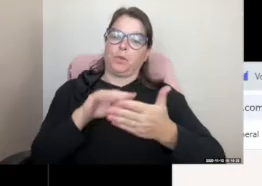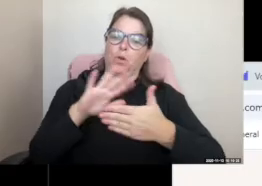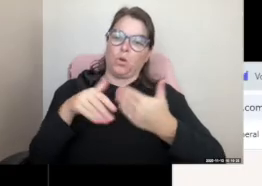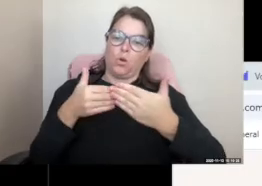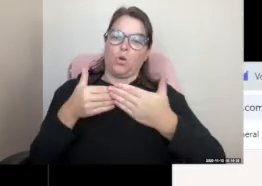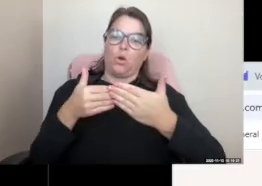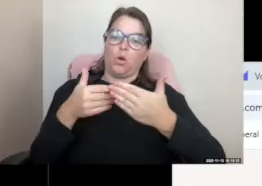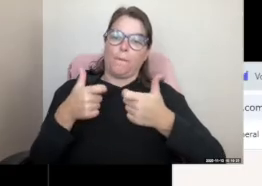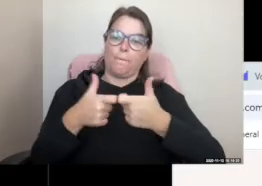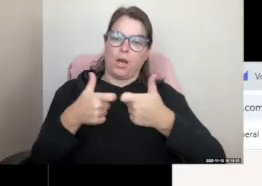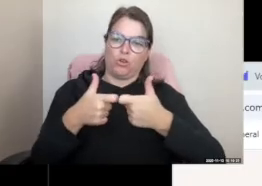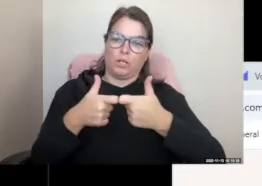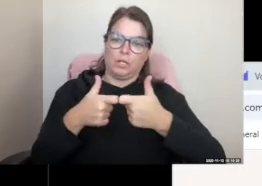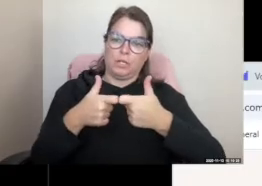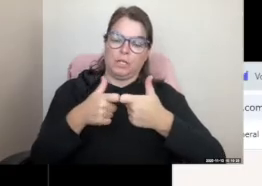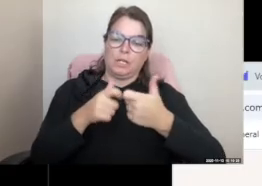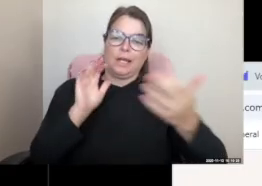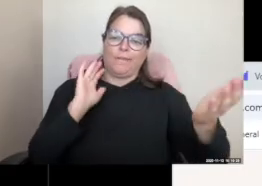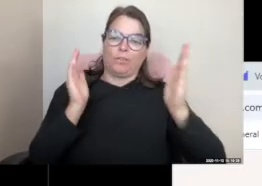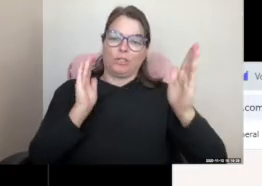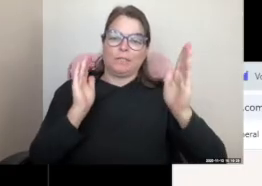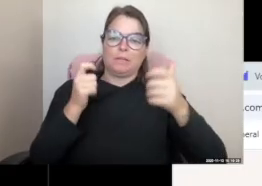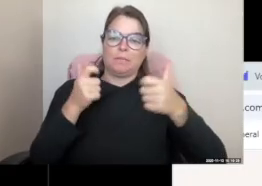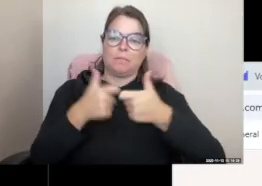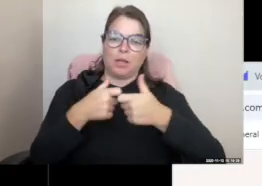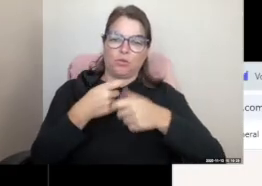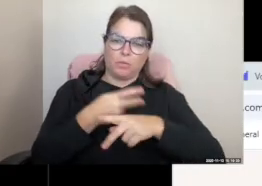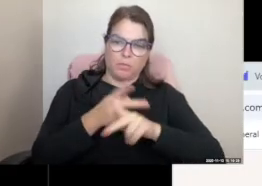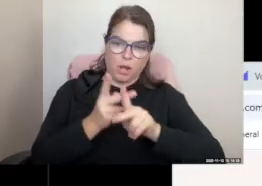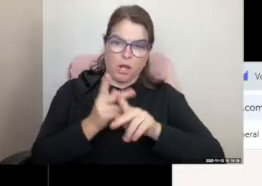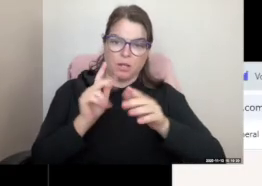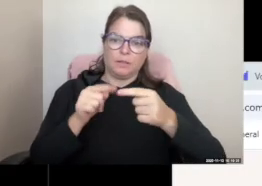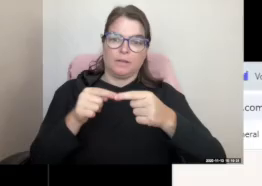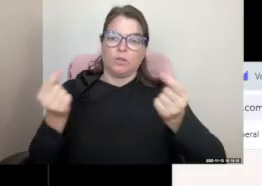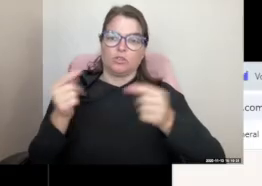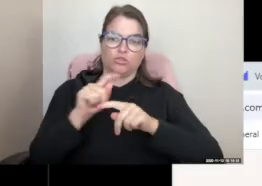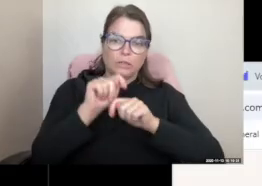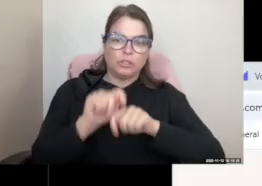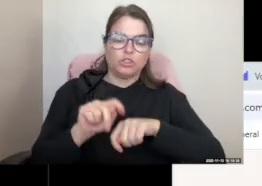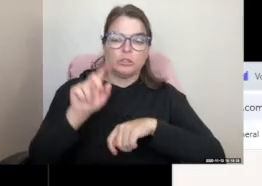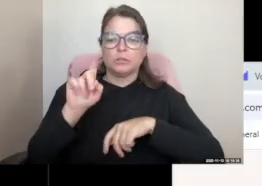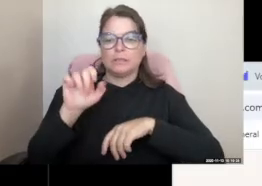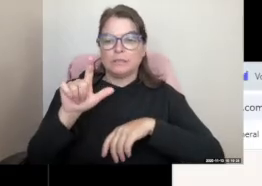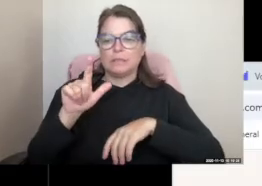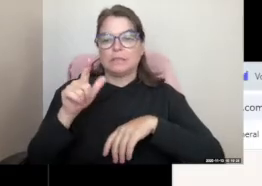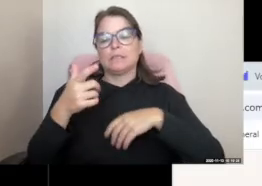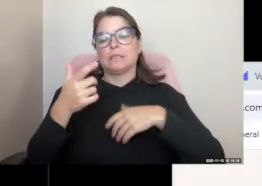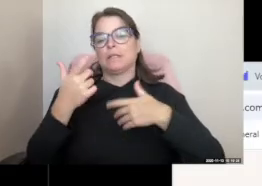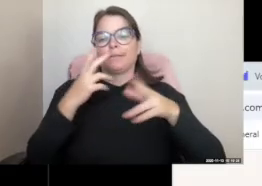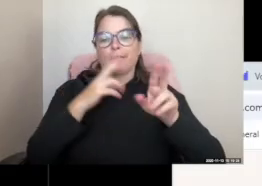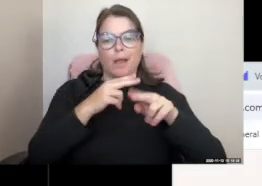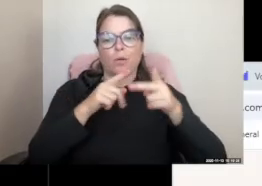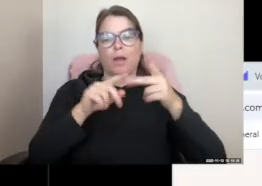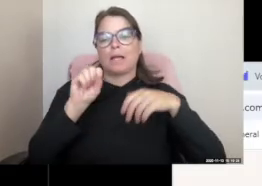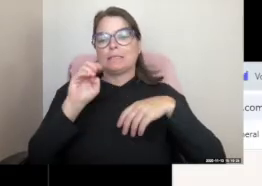I can speak to V2G. Greg Laudermilk again with Danner. I think this is actually one of the strongest opportunities we